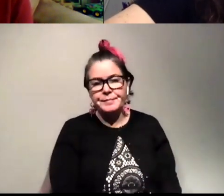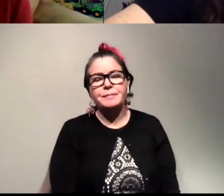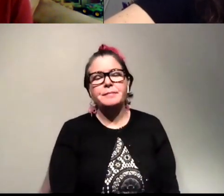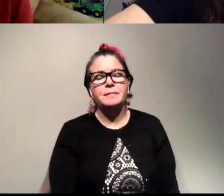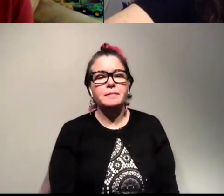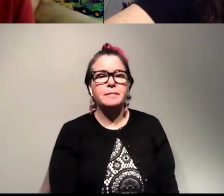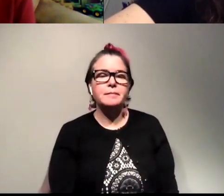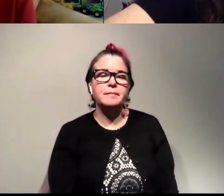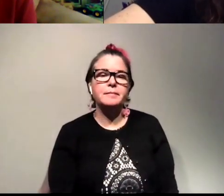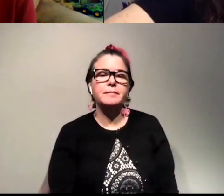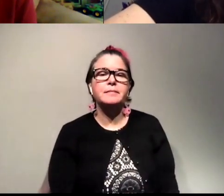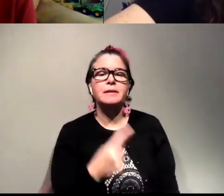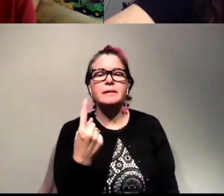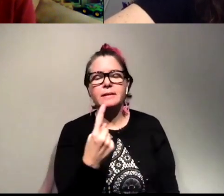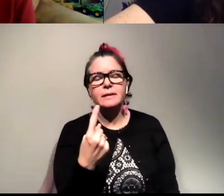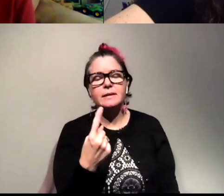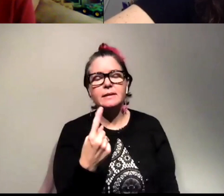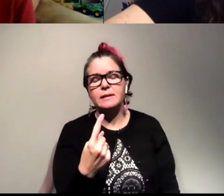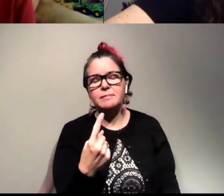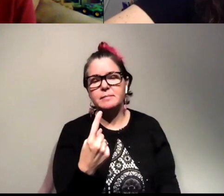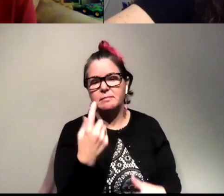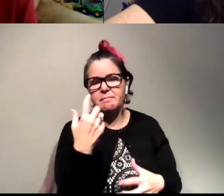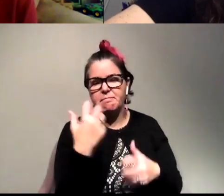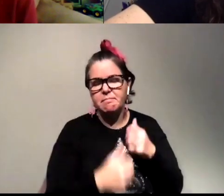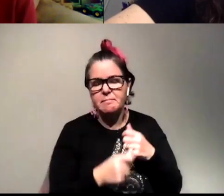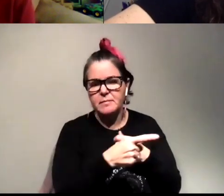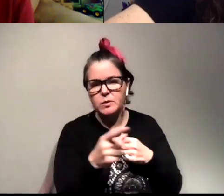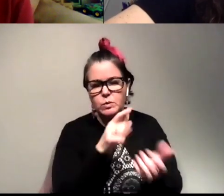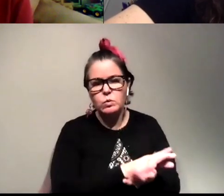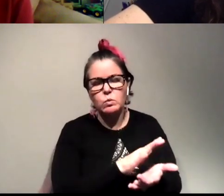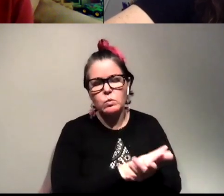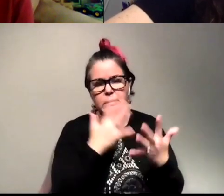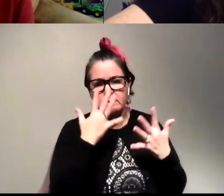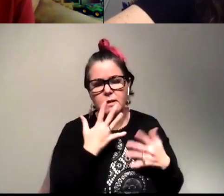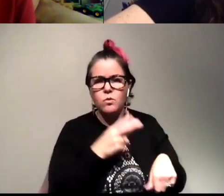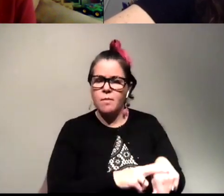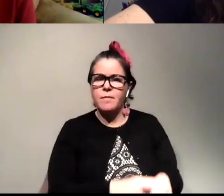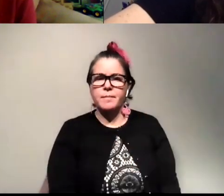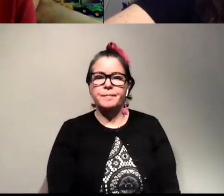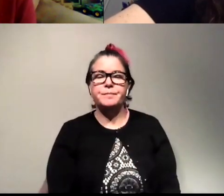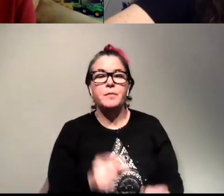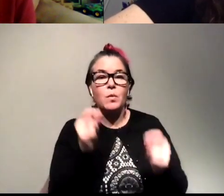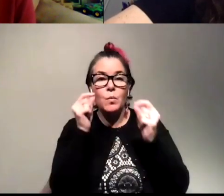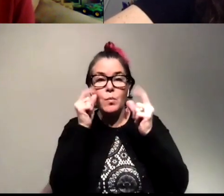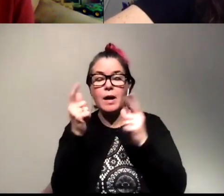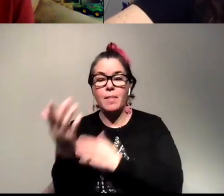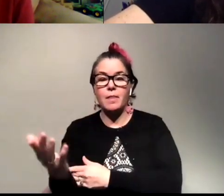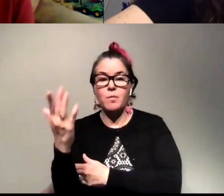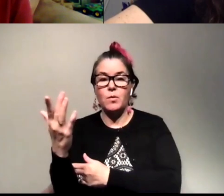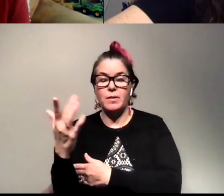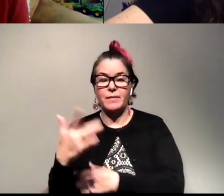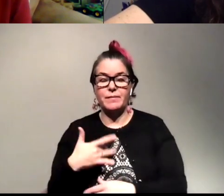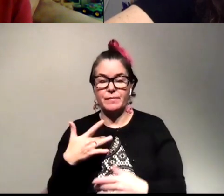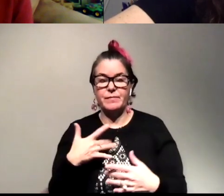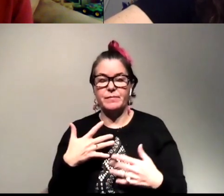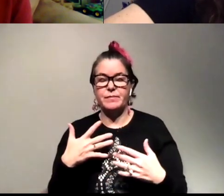So somebody being really mean to you at school, that's normal. Waking up in the morning feeling sad that